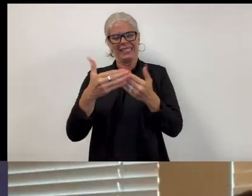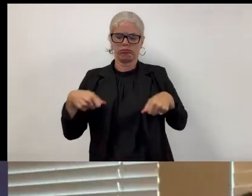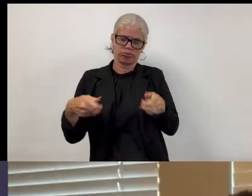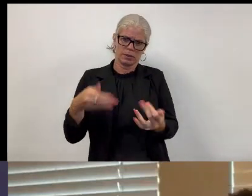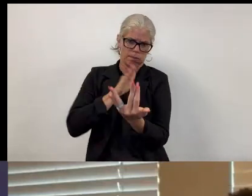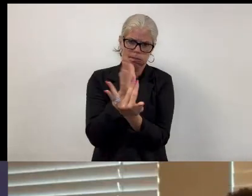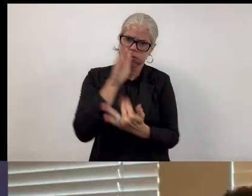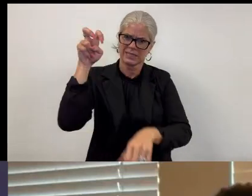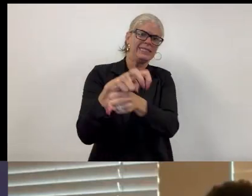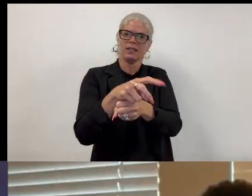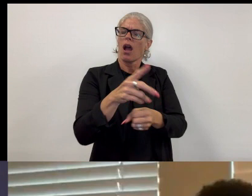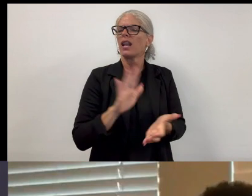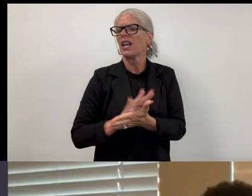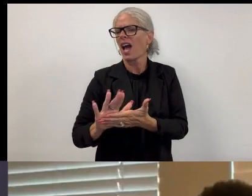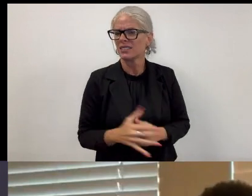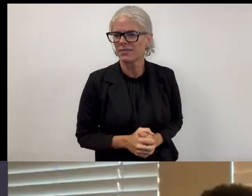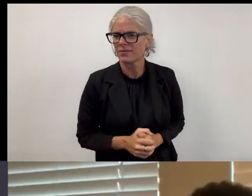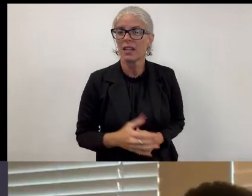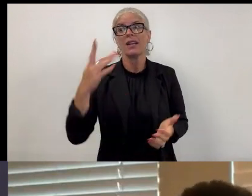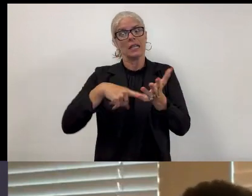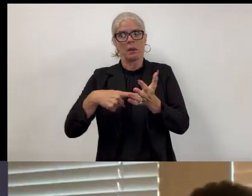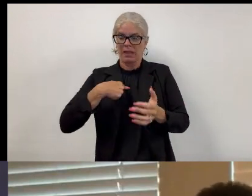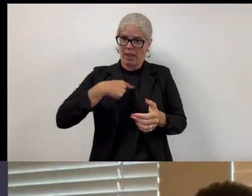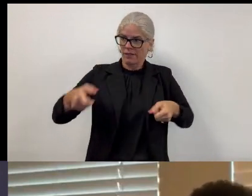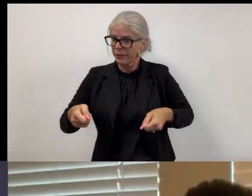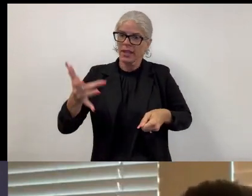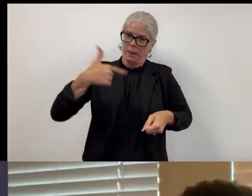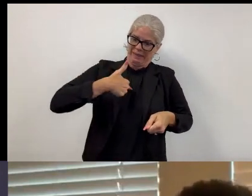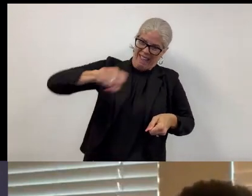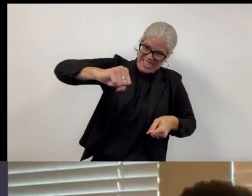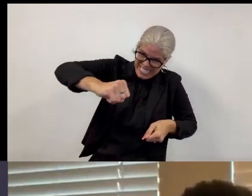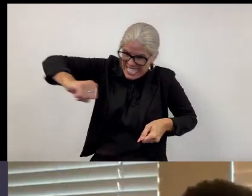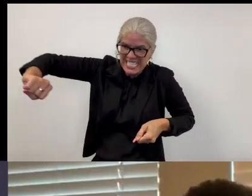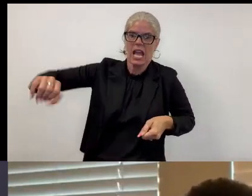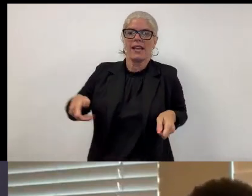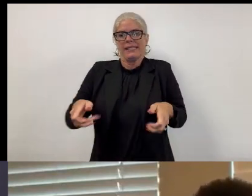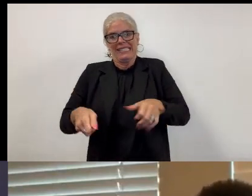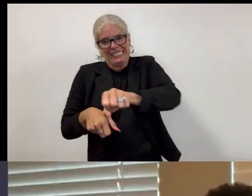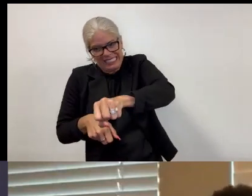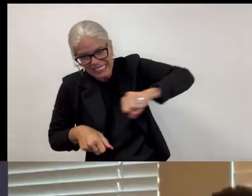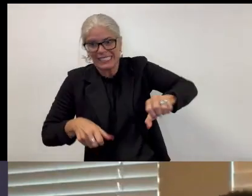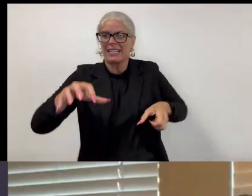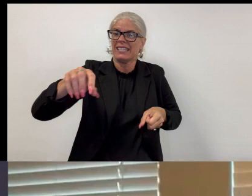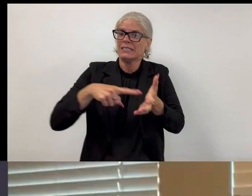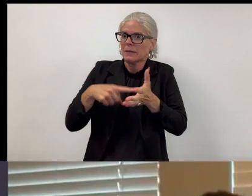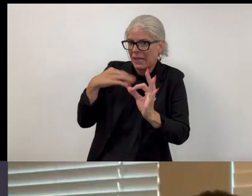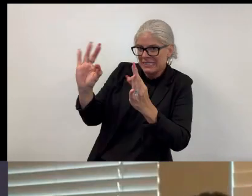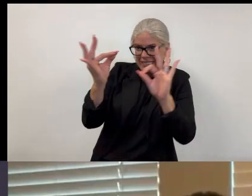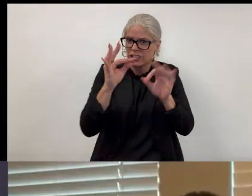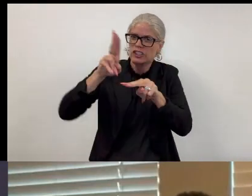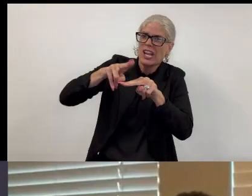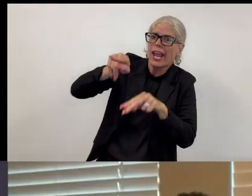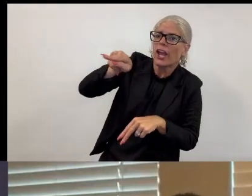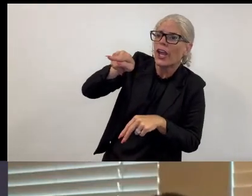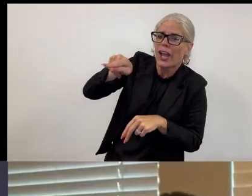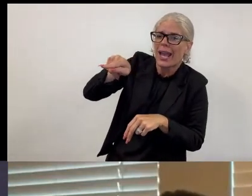so thoughtful, because the yes. assumption usually is, oh, I'm just going to take this chair away. But I'll be honest with you, I will do an